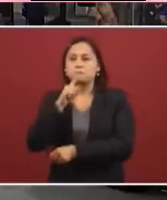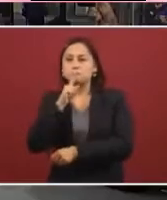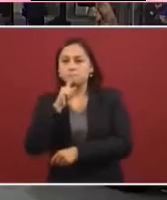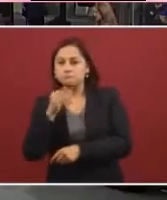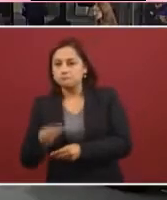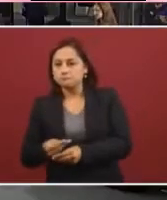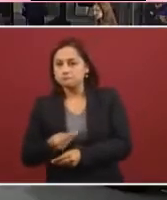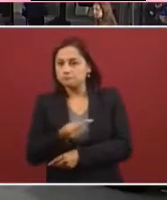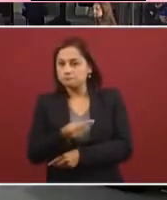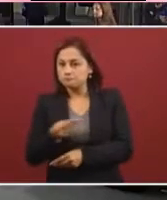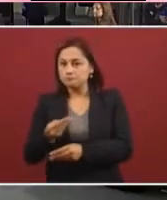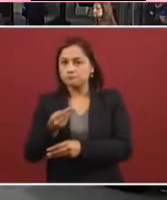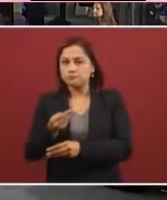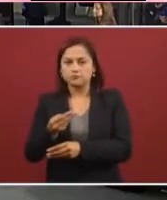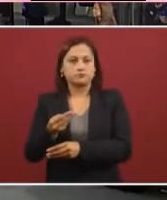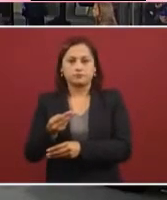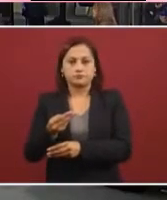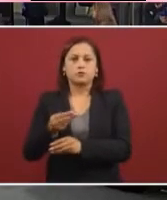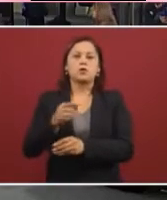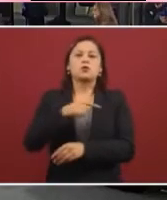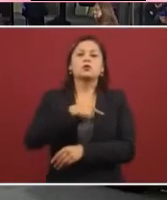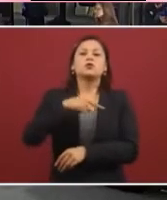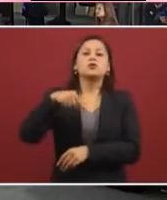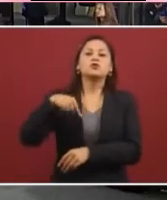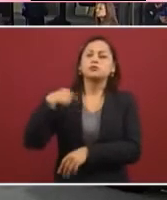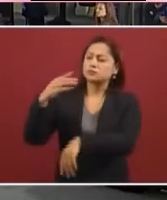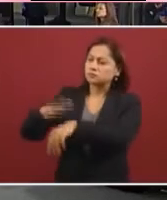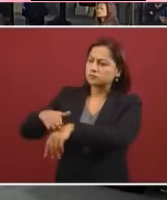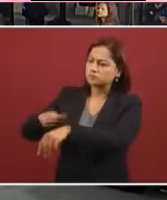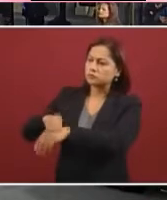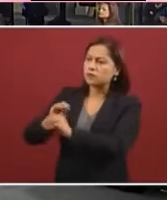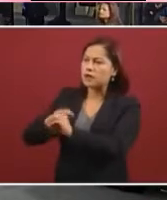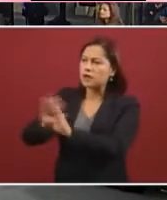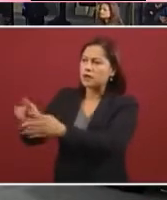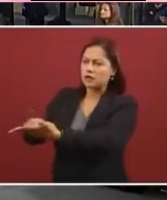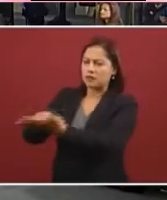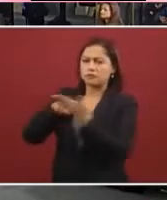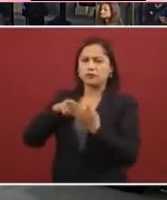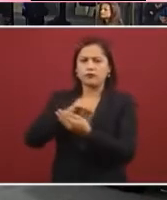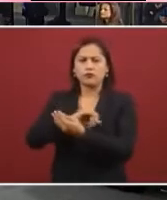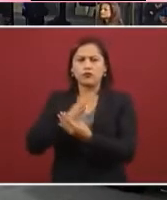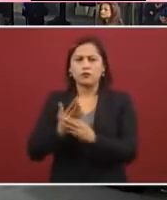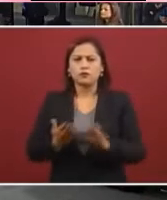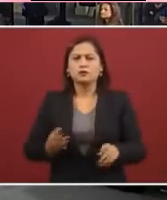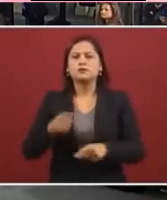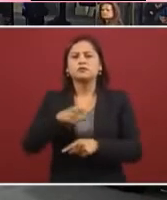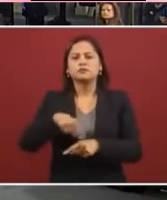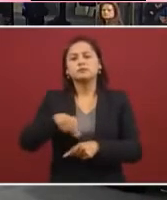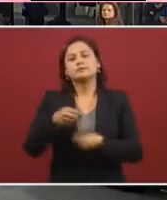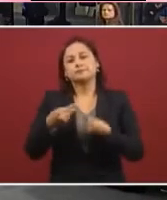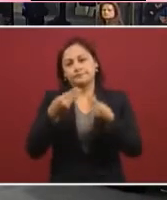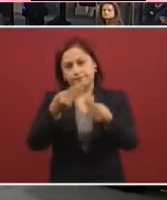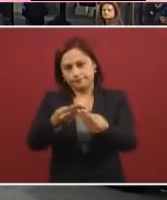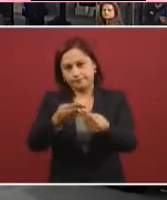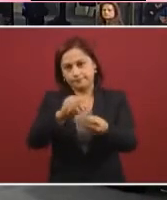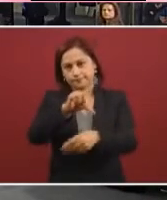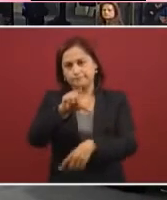but we'll get the information. So I can't, so I won't speak without having data.